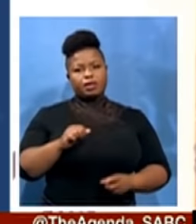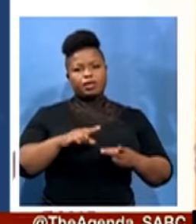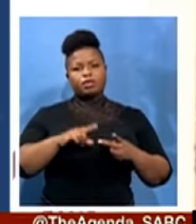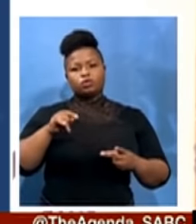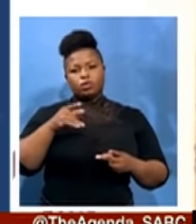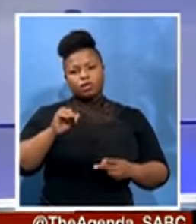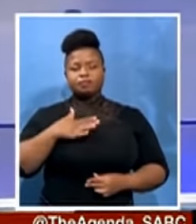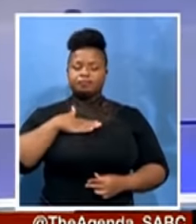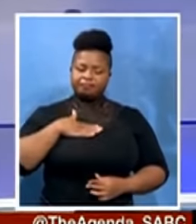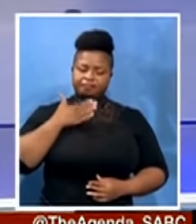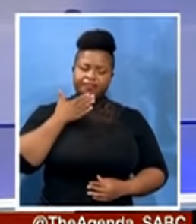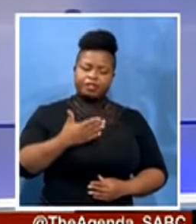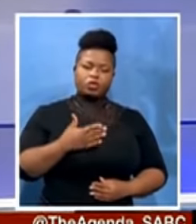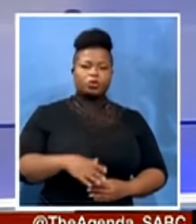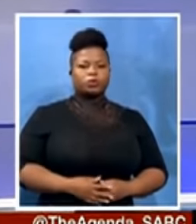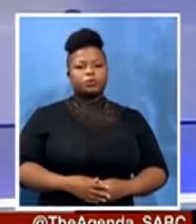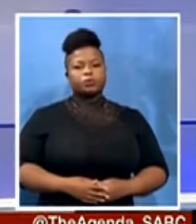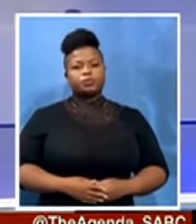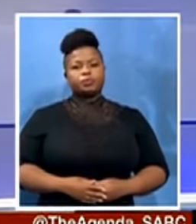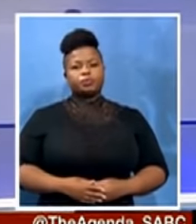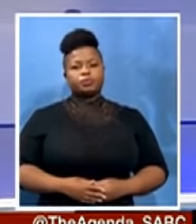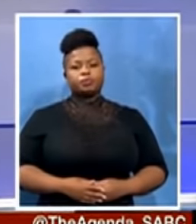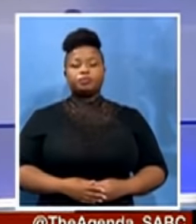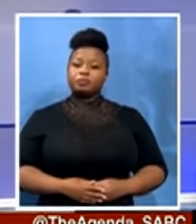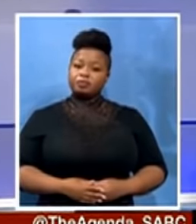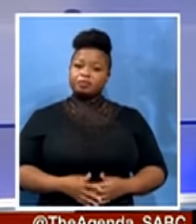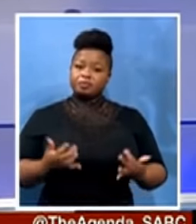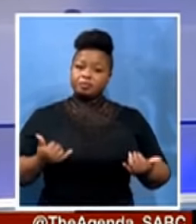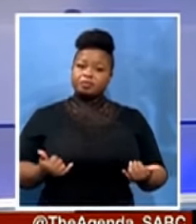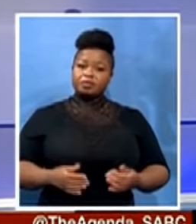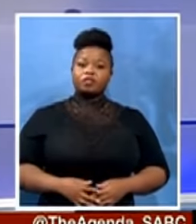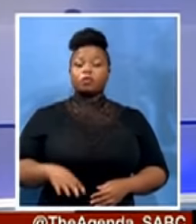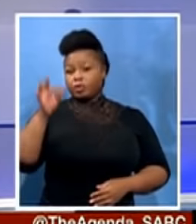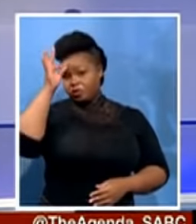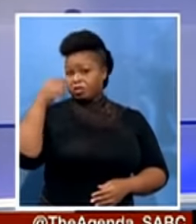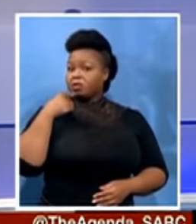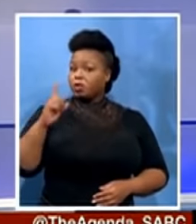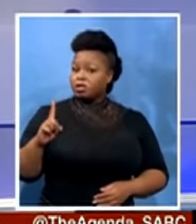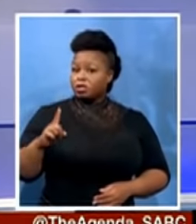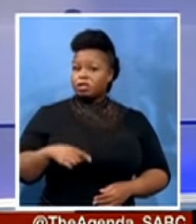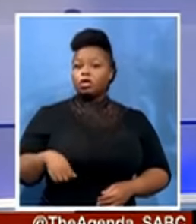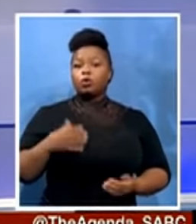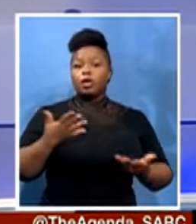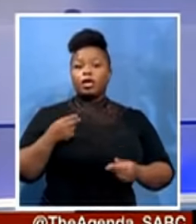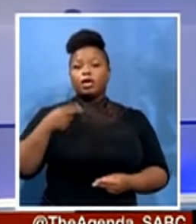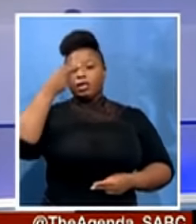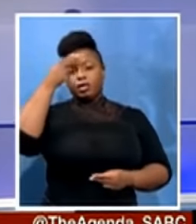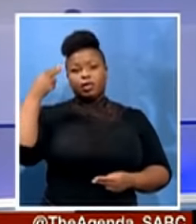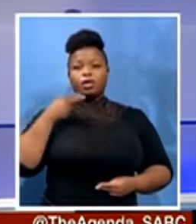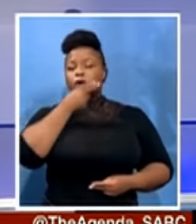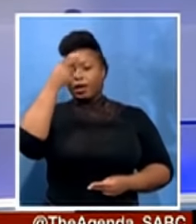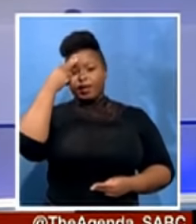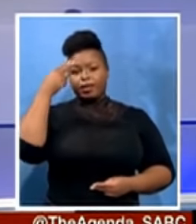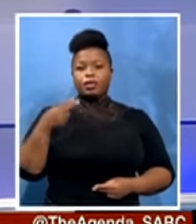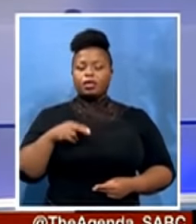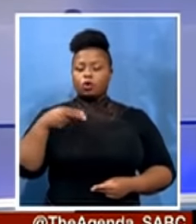you very much indeed. So what are we learning in terms of what police are saying? Police in Honolulu in the U.S. state of Hawaii have insisted that that